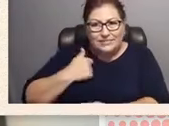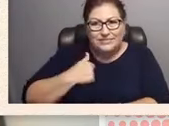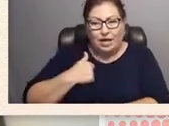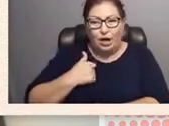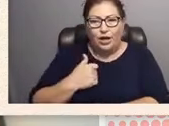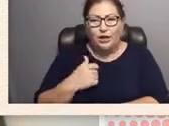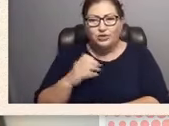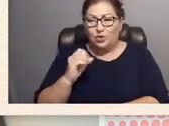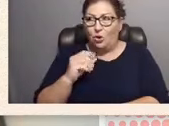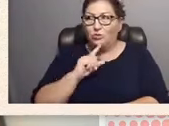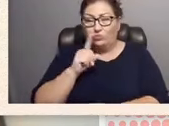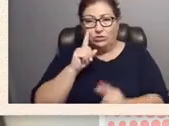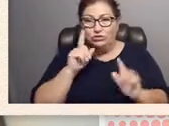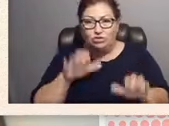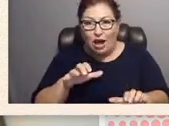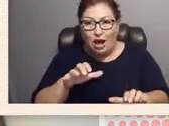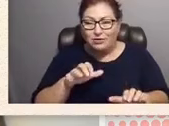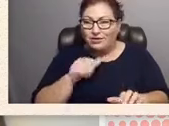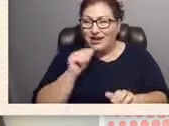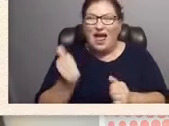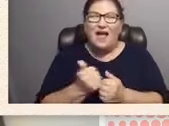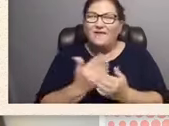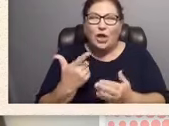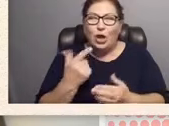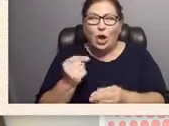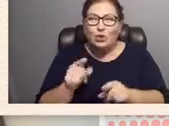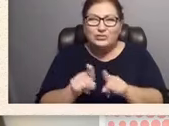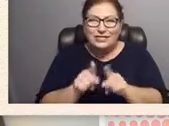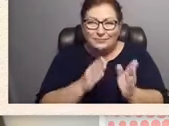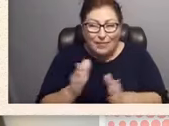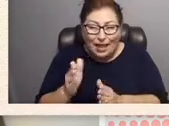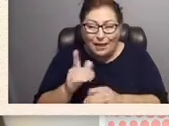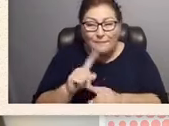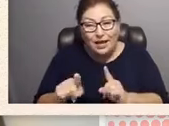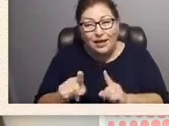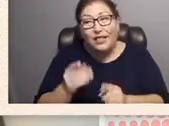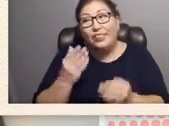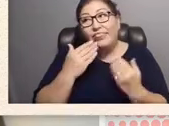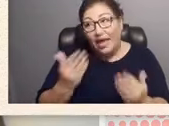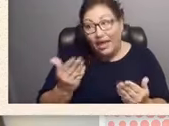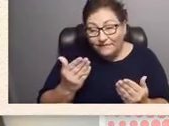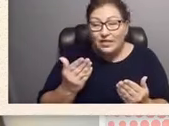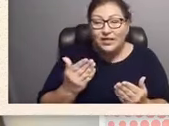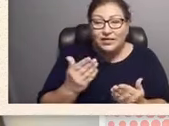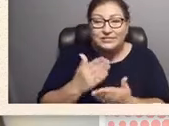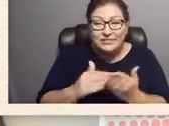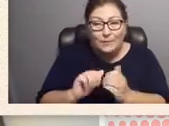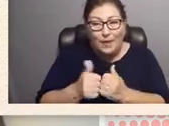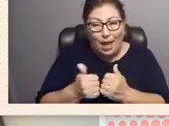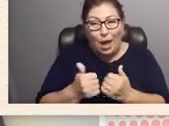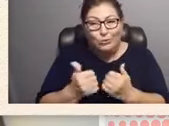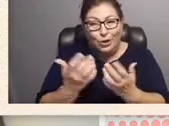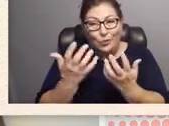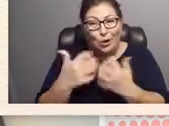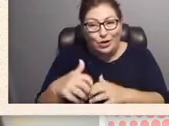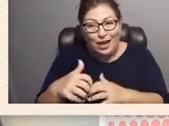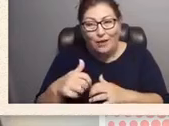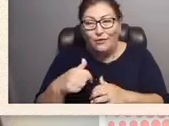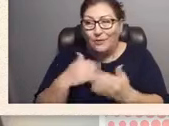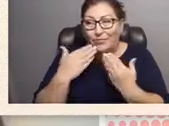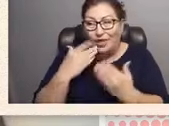everything goes to plan, but thankfully somehow it worked out, which I'm thankful for.